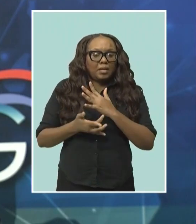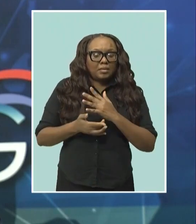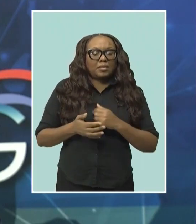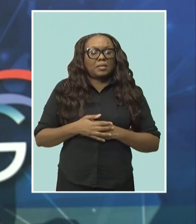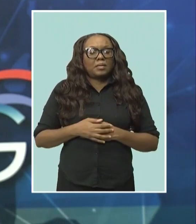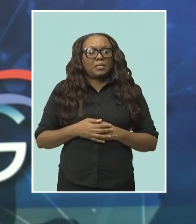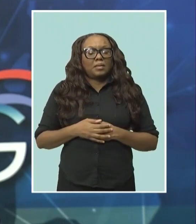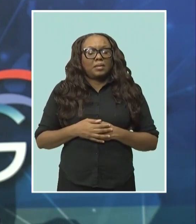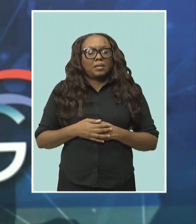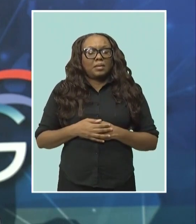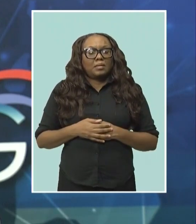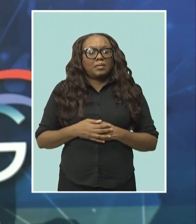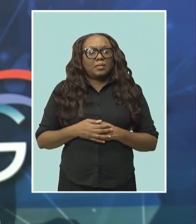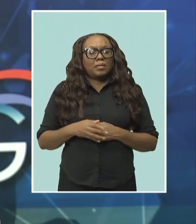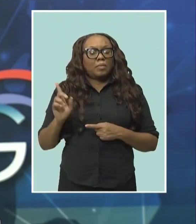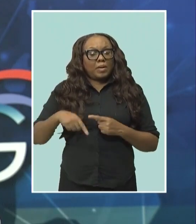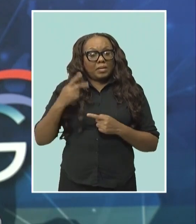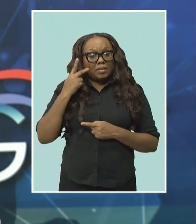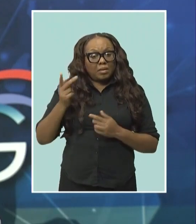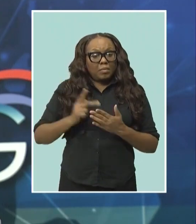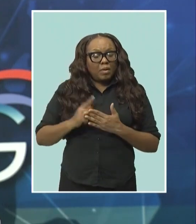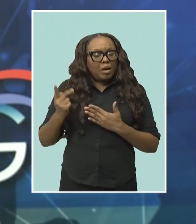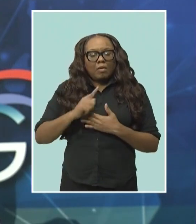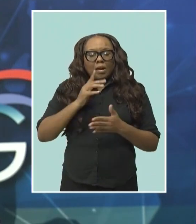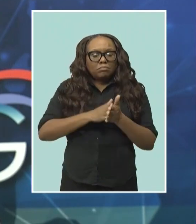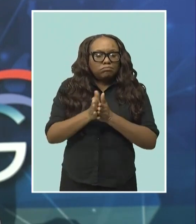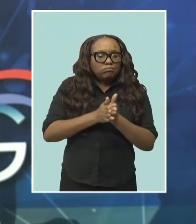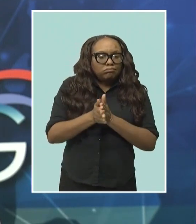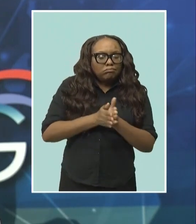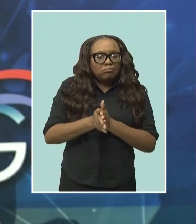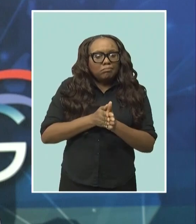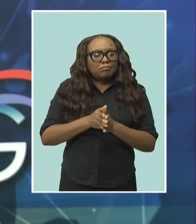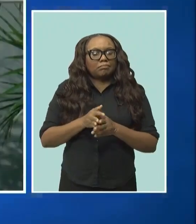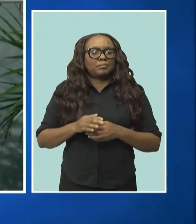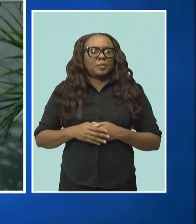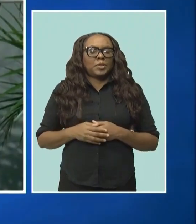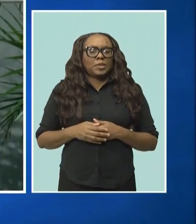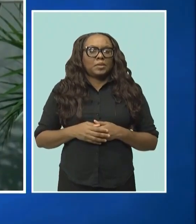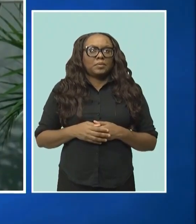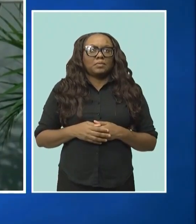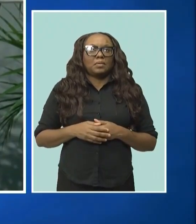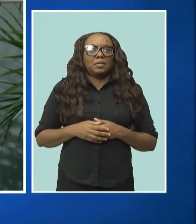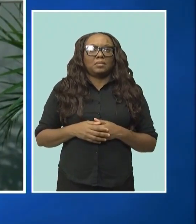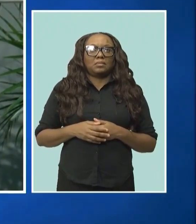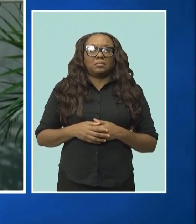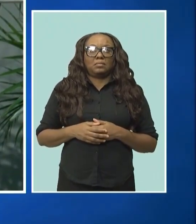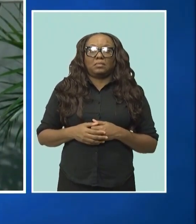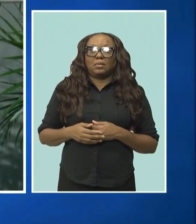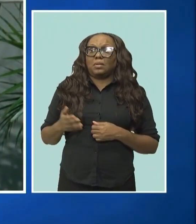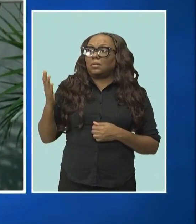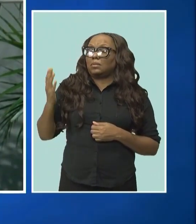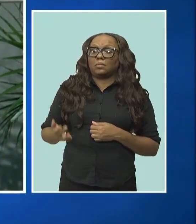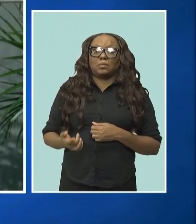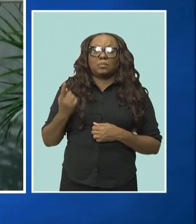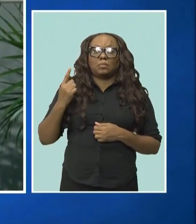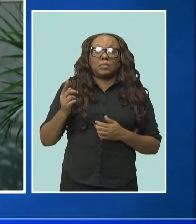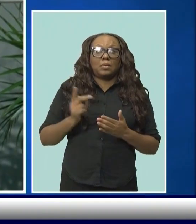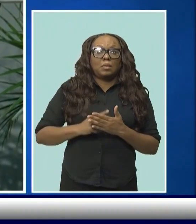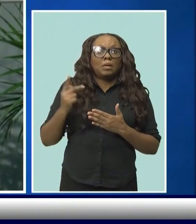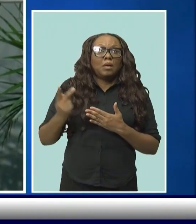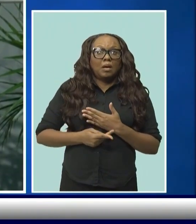after viewing the available programs, is upbeat. There was one that jumped at me called Tech It